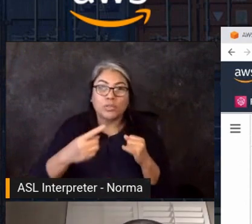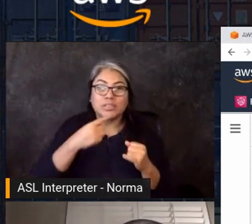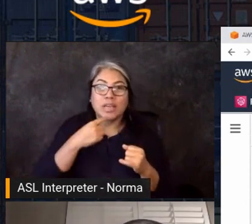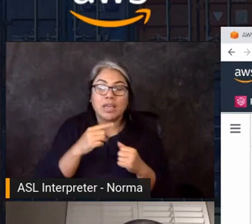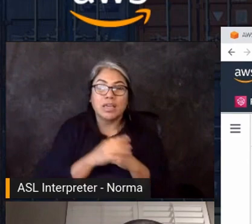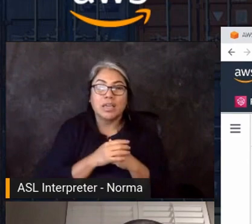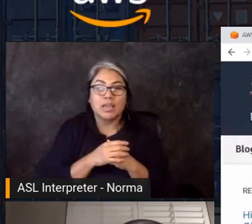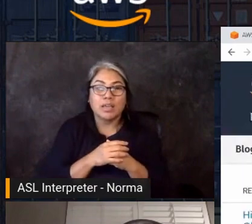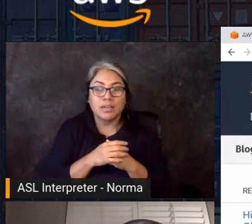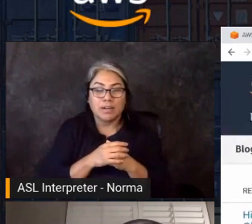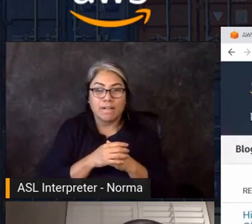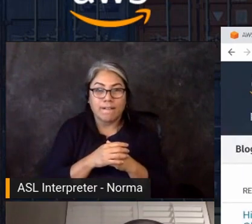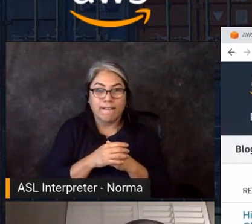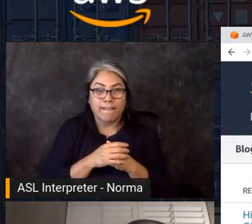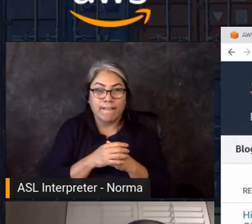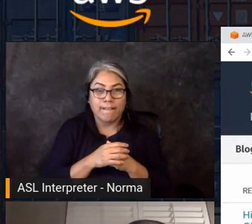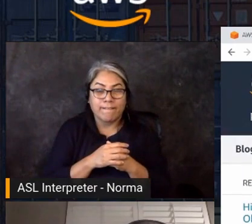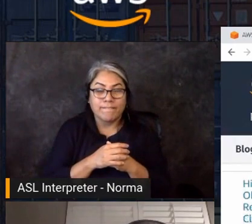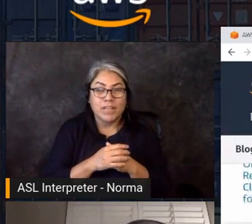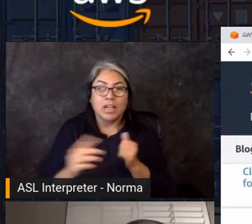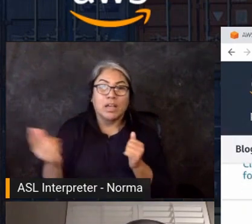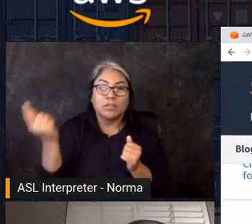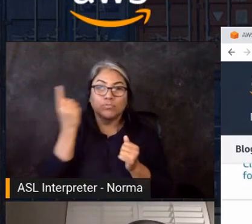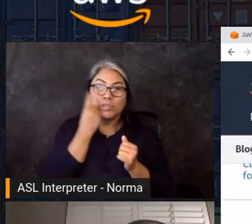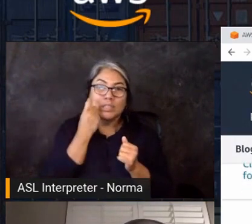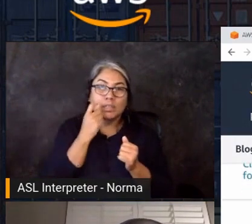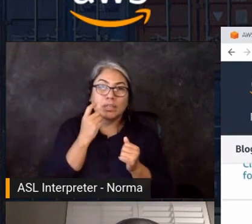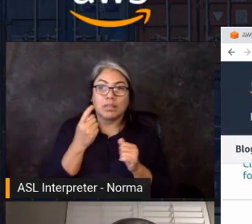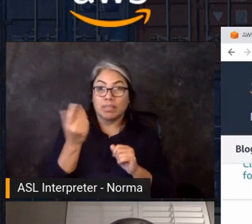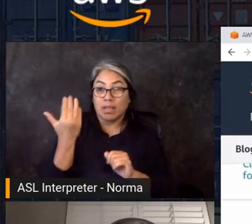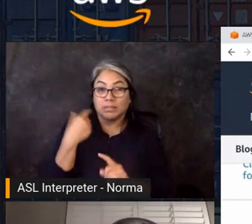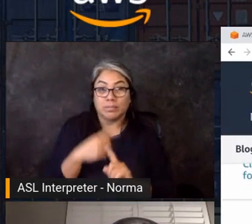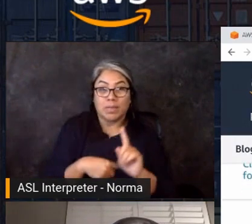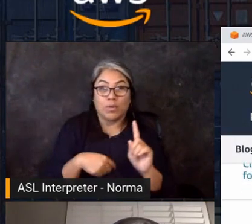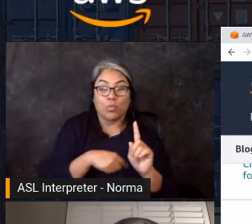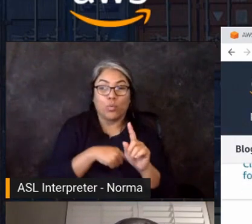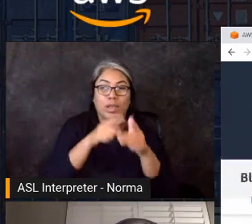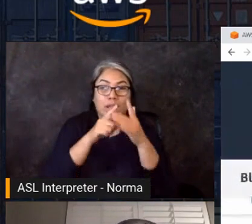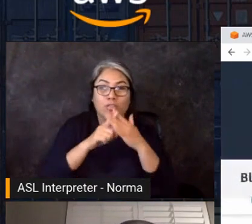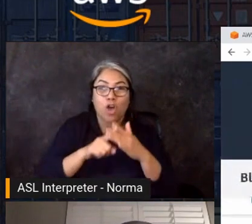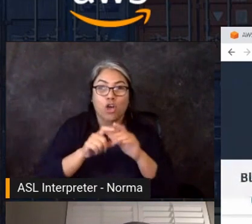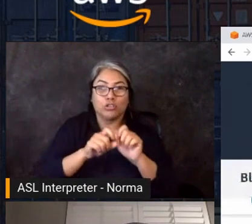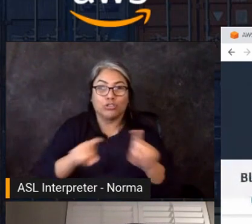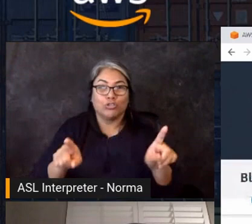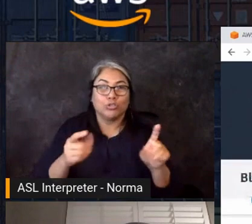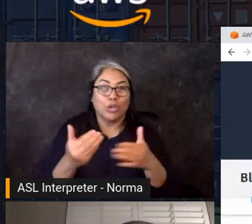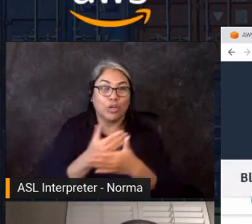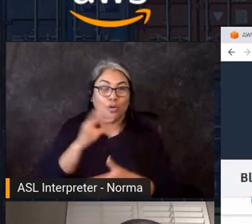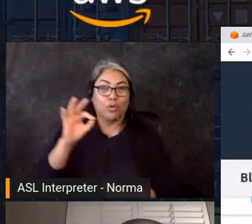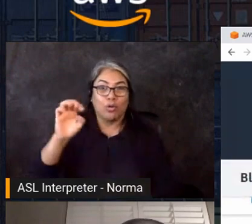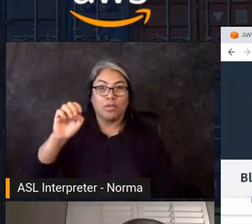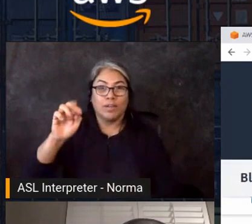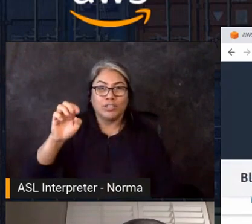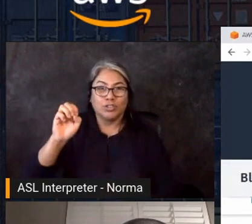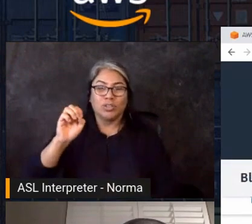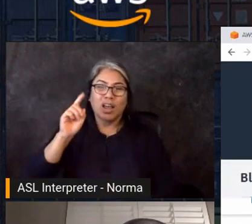is recently, about last month, we launched a new feature, and I brought this up